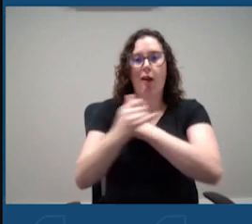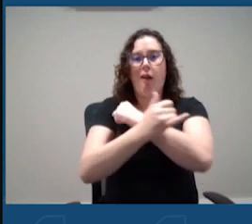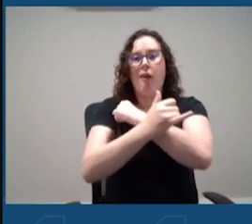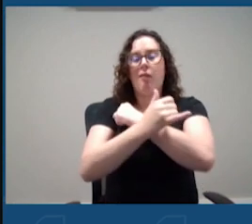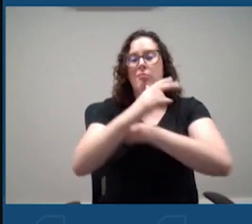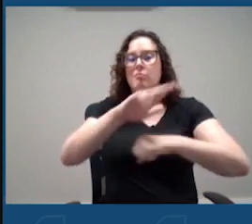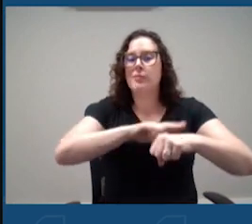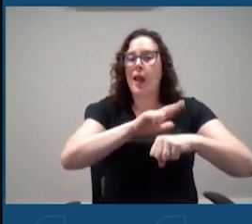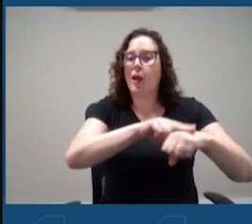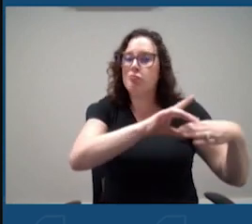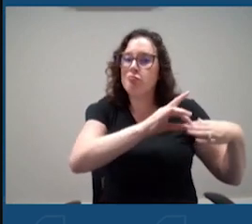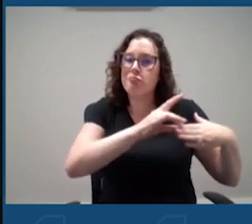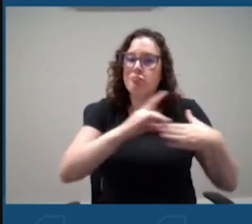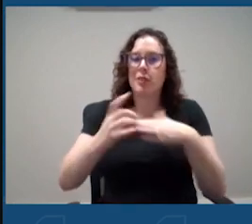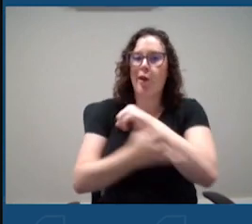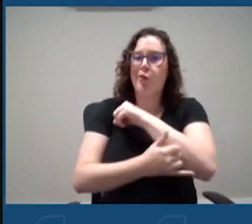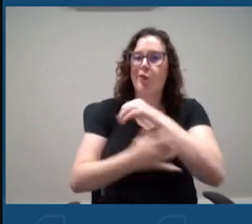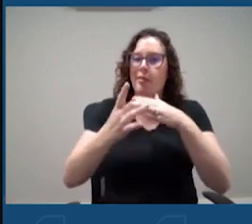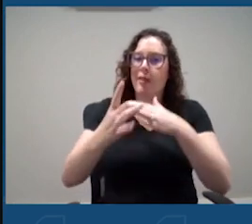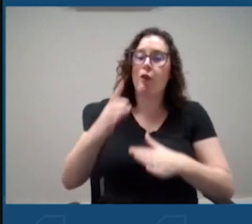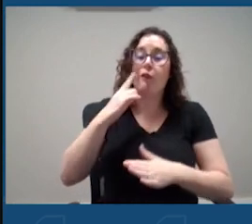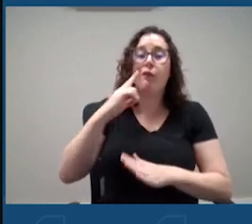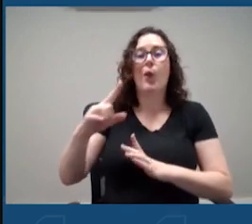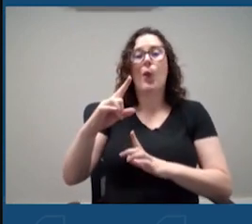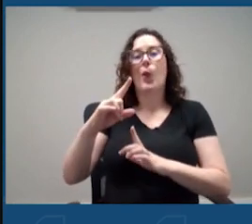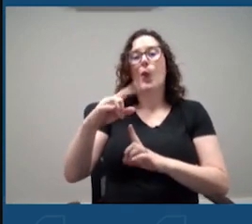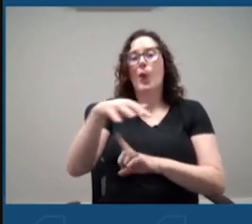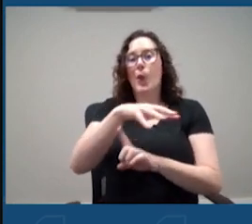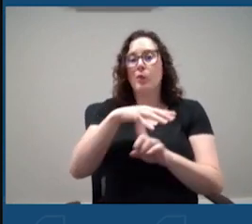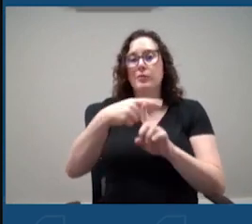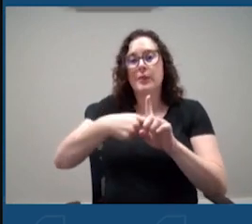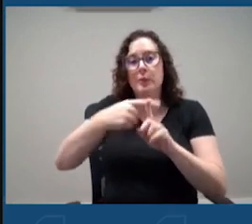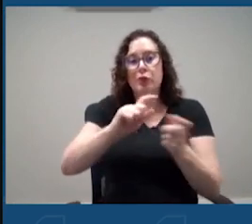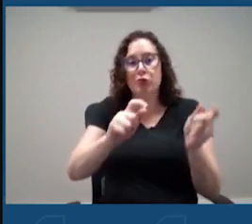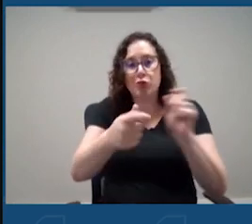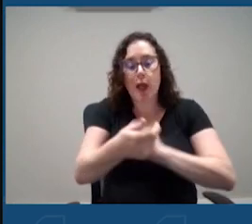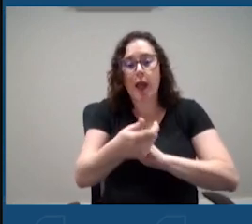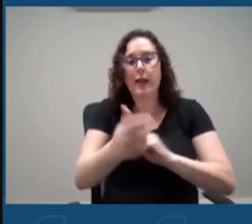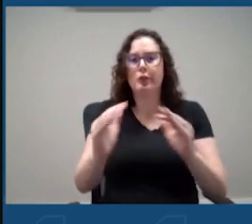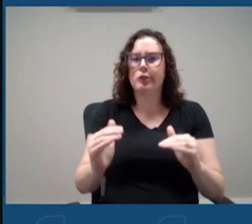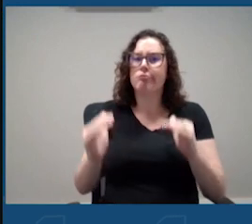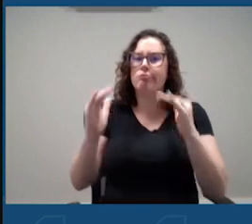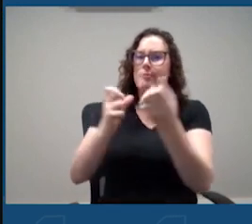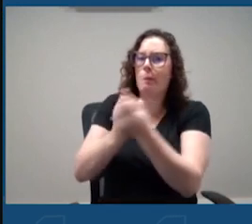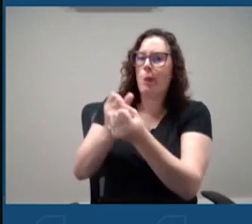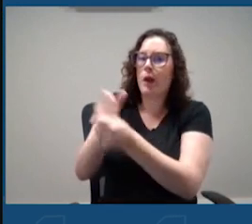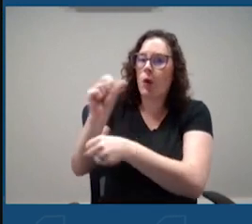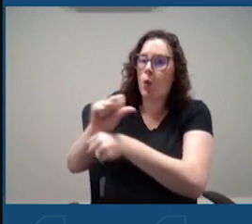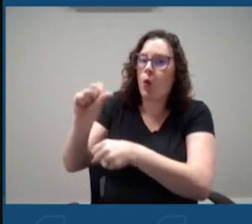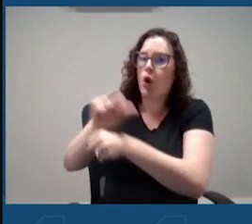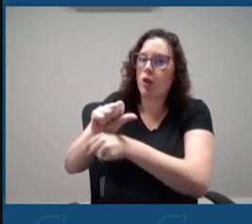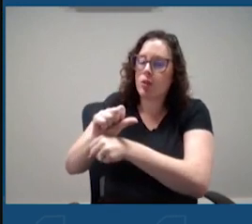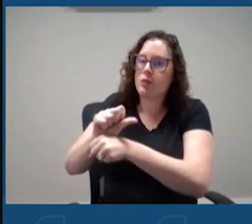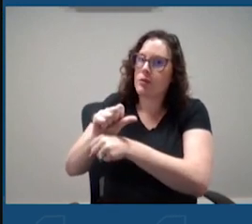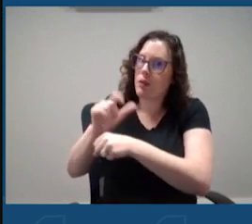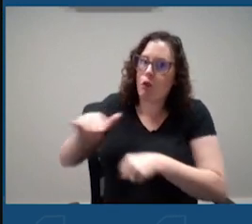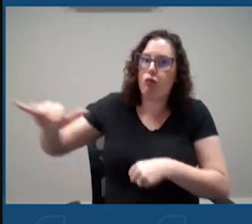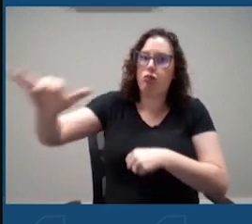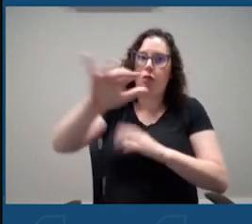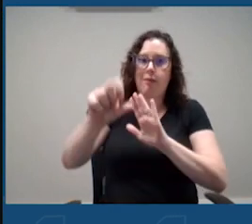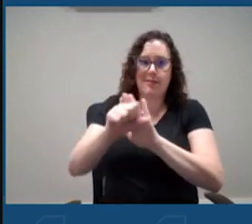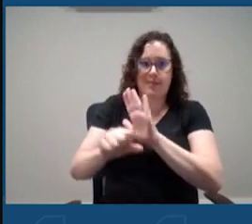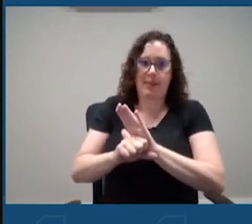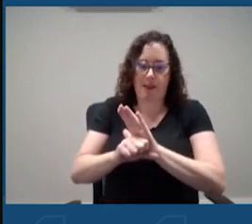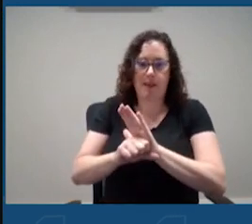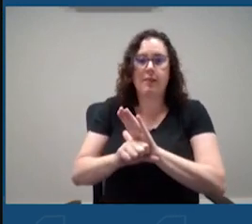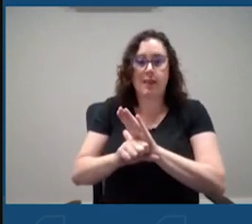change and on workers, uplifting workers across the state. Today's